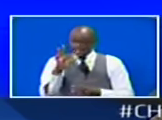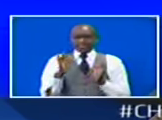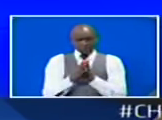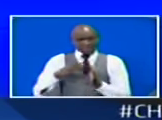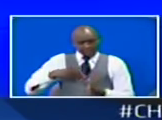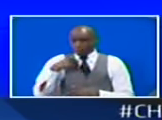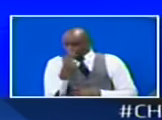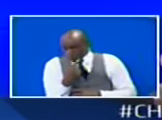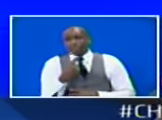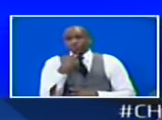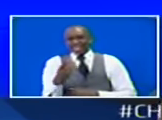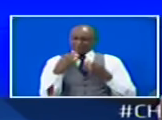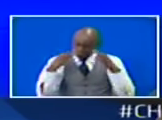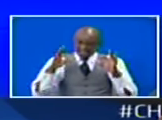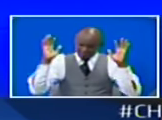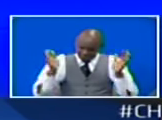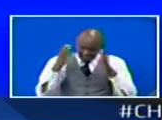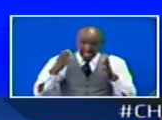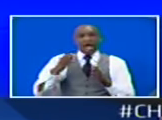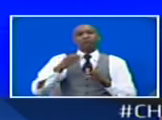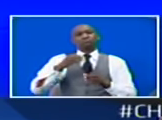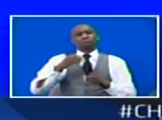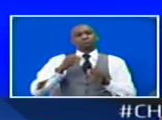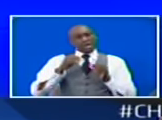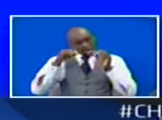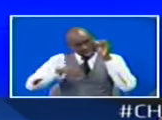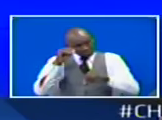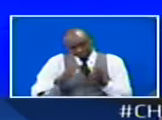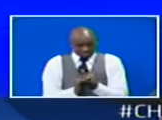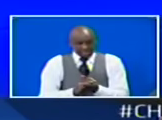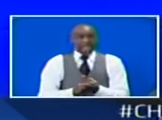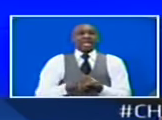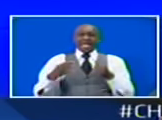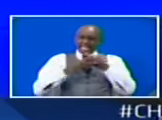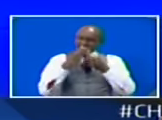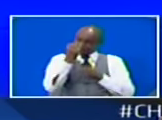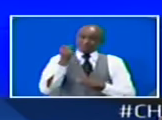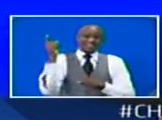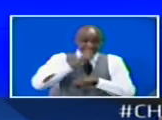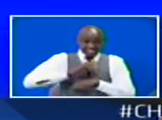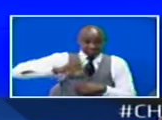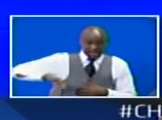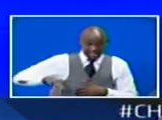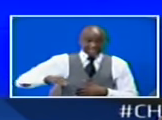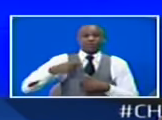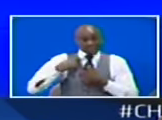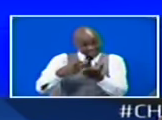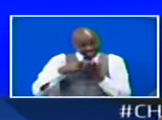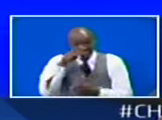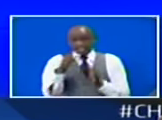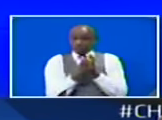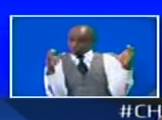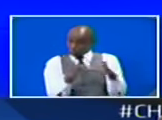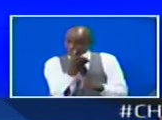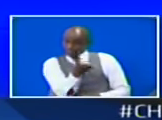and ensure a free, fair and credible poll? In just about 85 days' time, we're discussing this with a group I